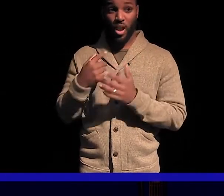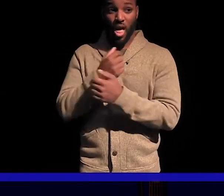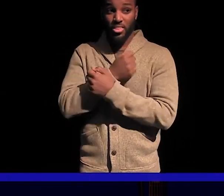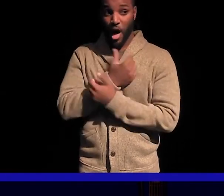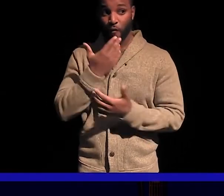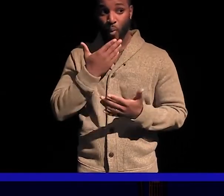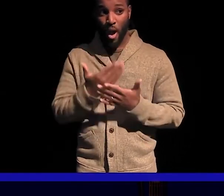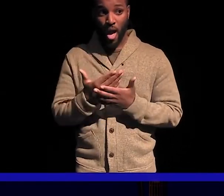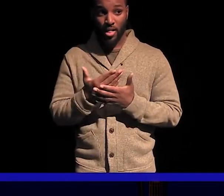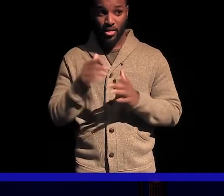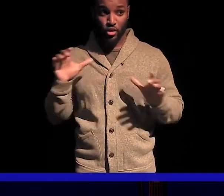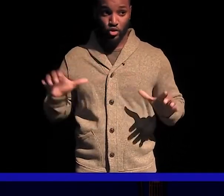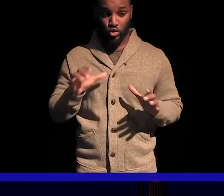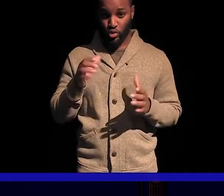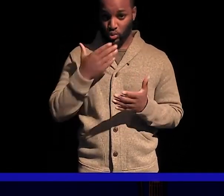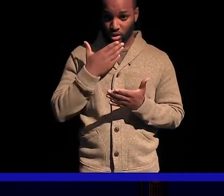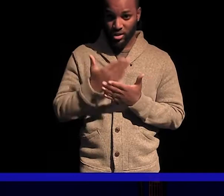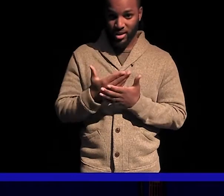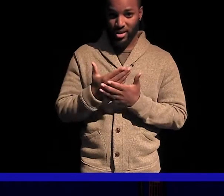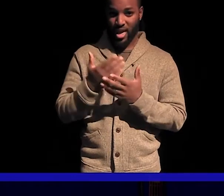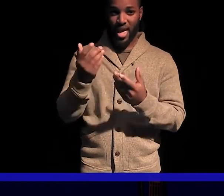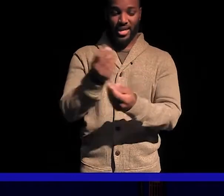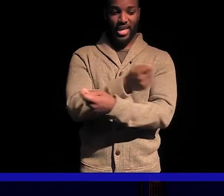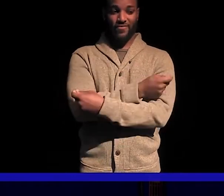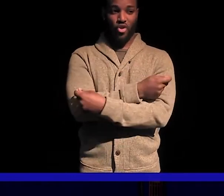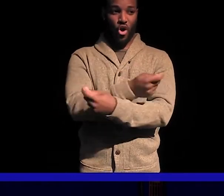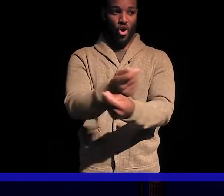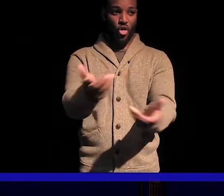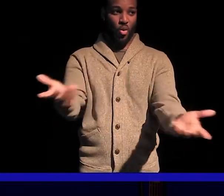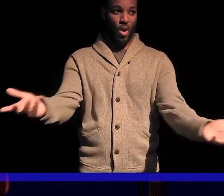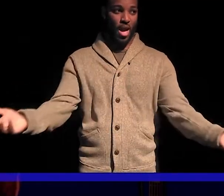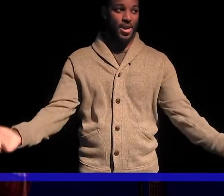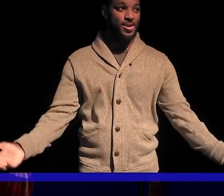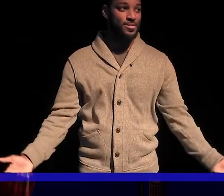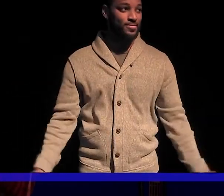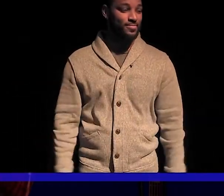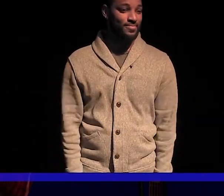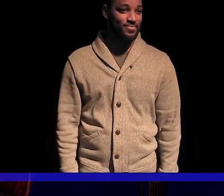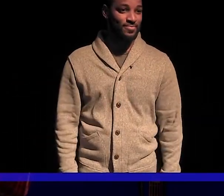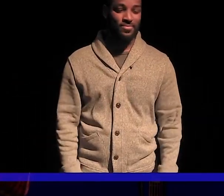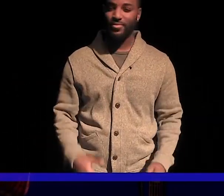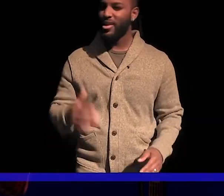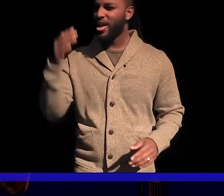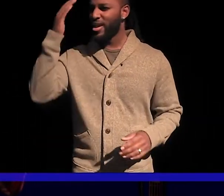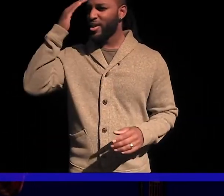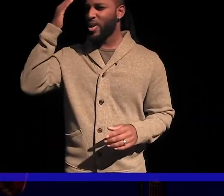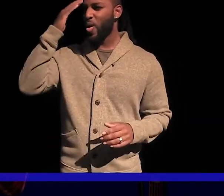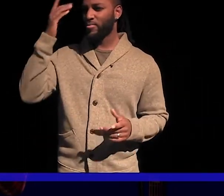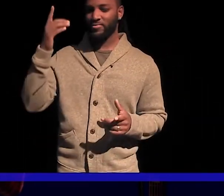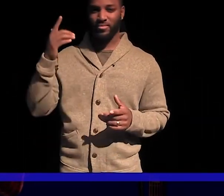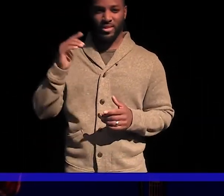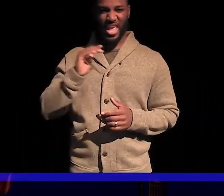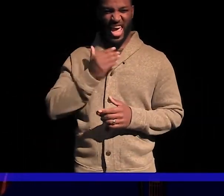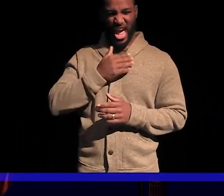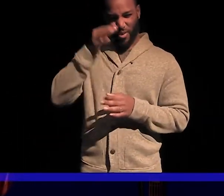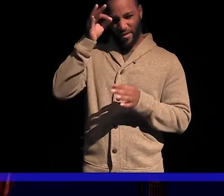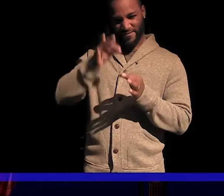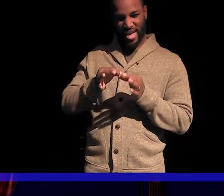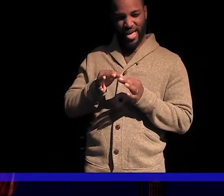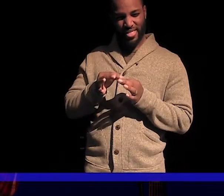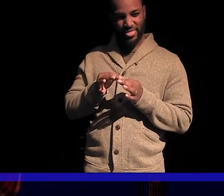well, do good, and give it all away. You know, in our faith journey,